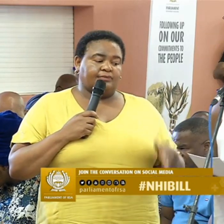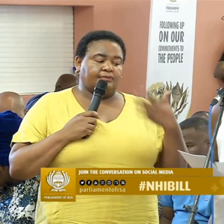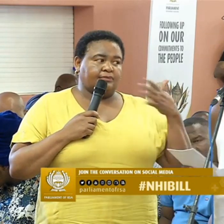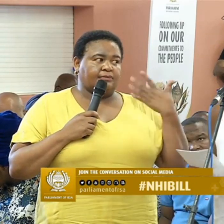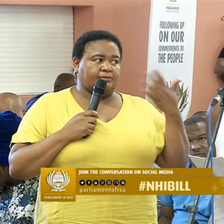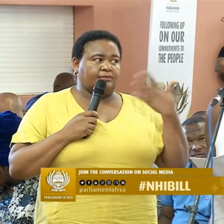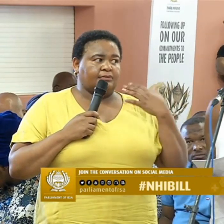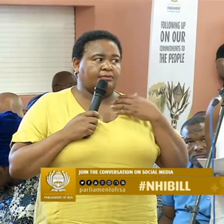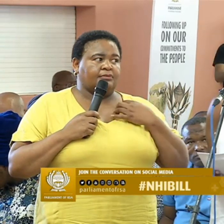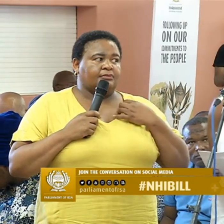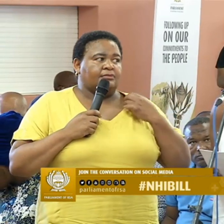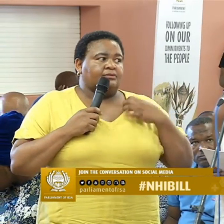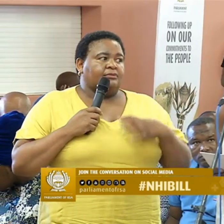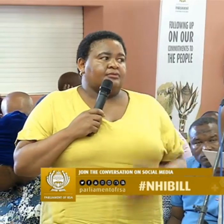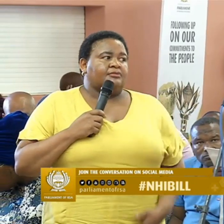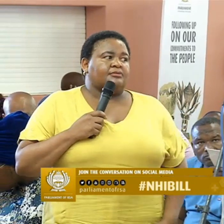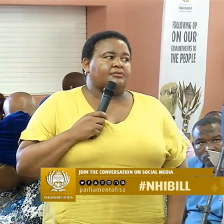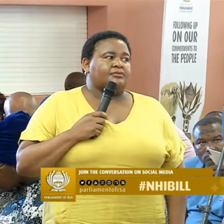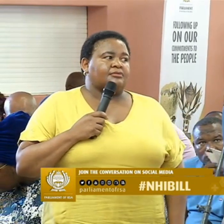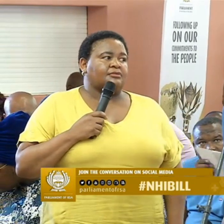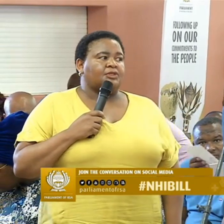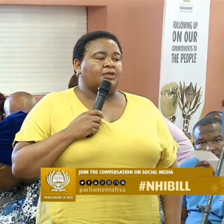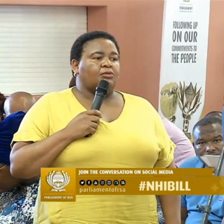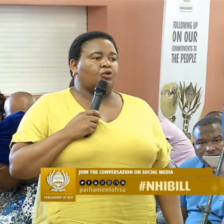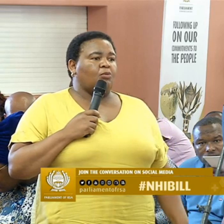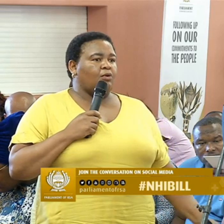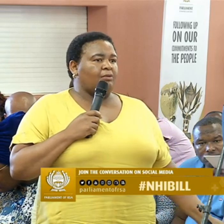democracy to our country. We are even